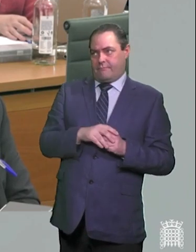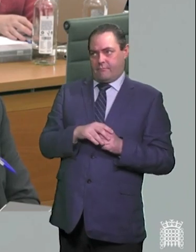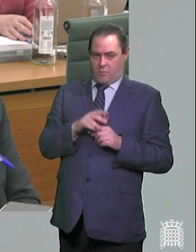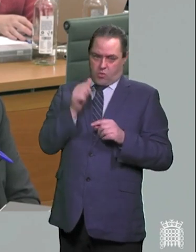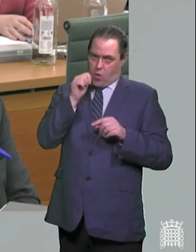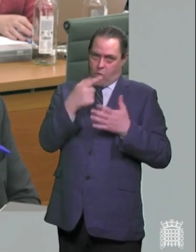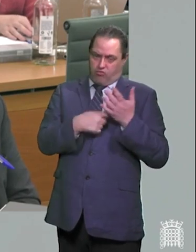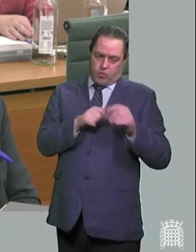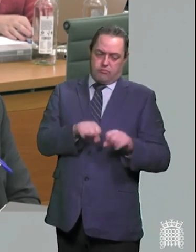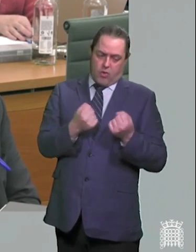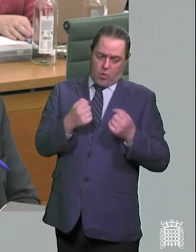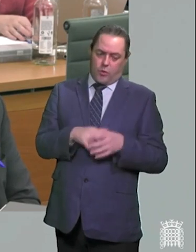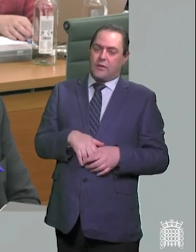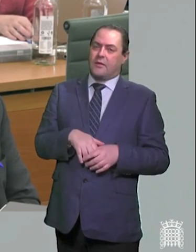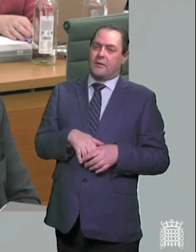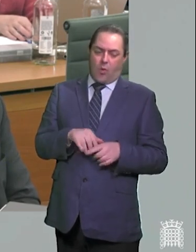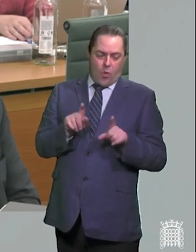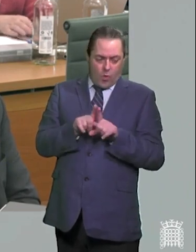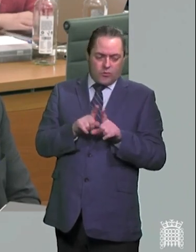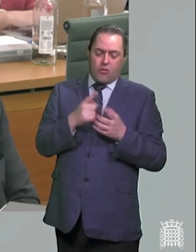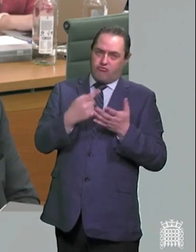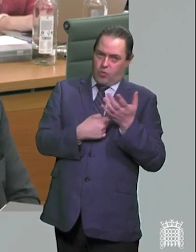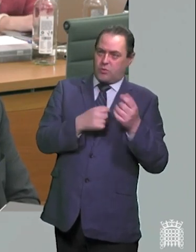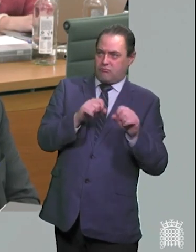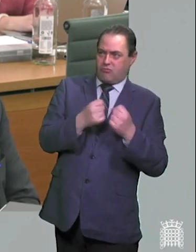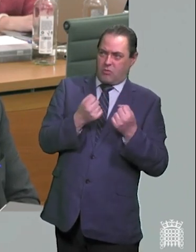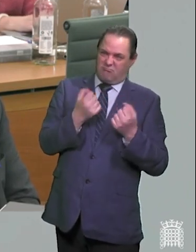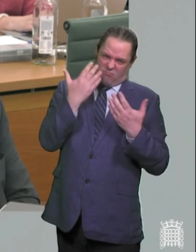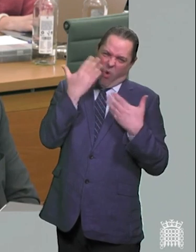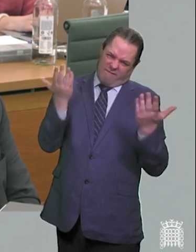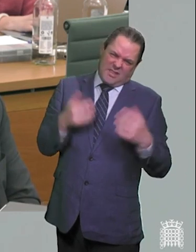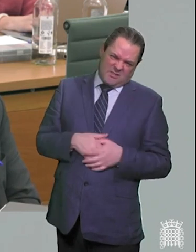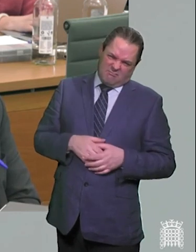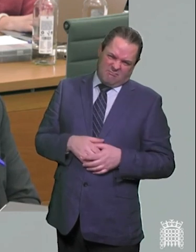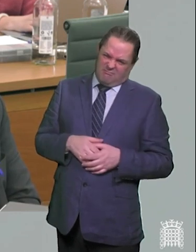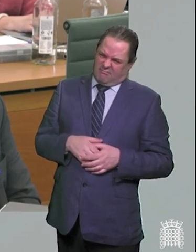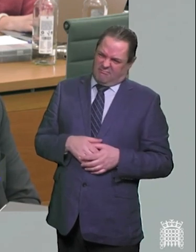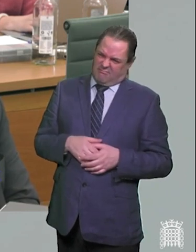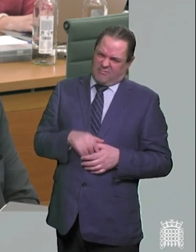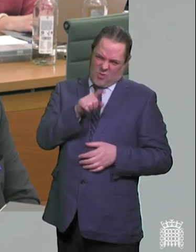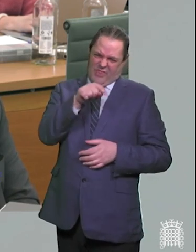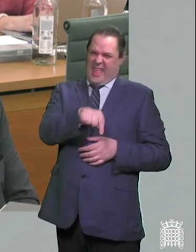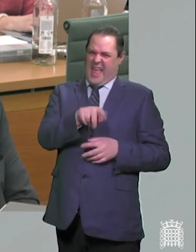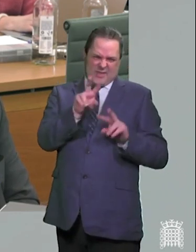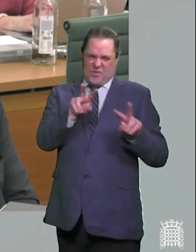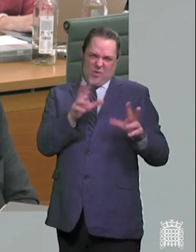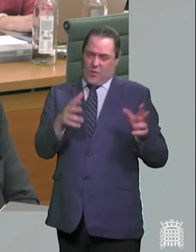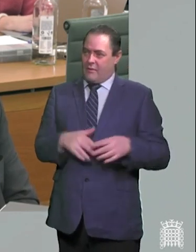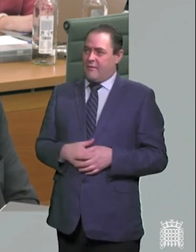compliant with the rules, and at which breaches of the rules and guidance must have been obvious to you because you were there and you